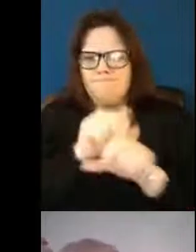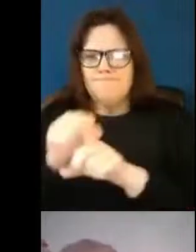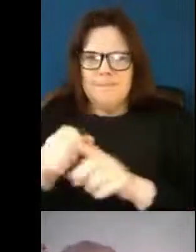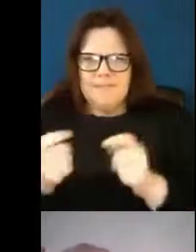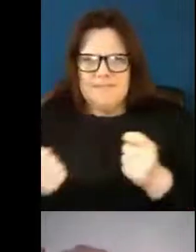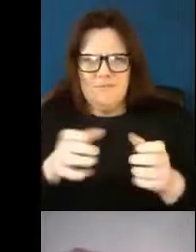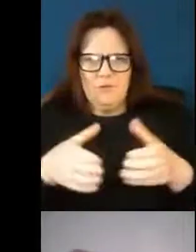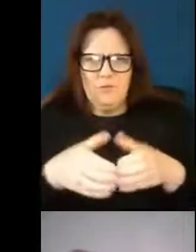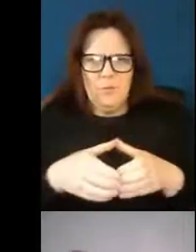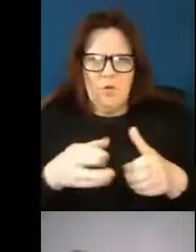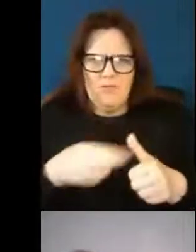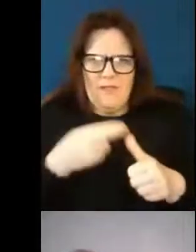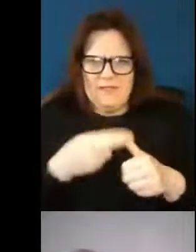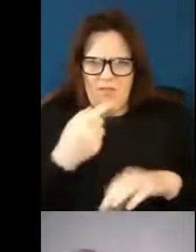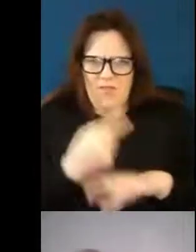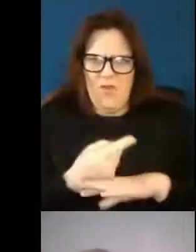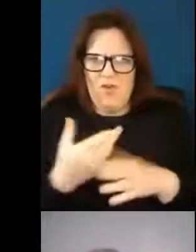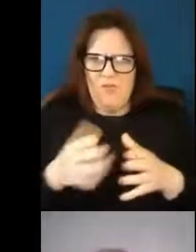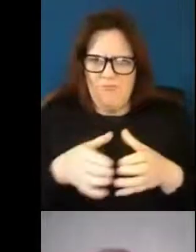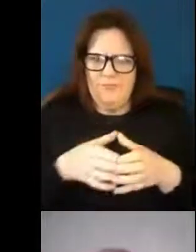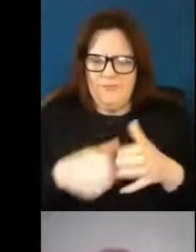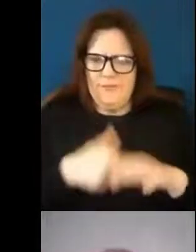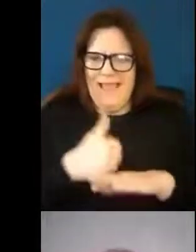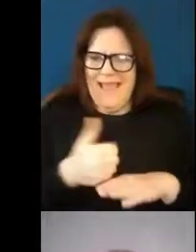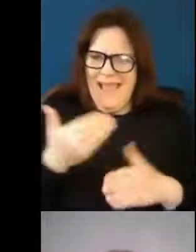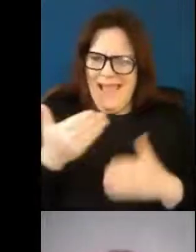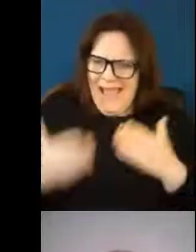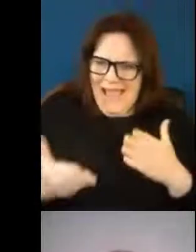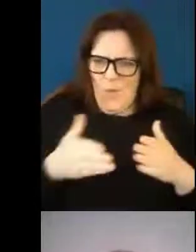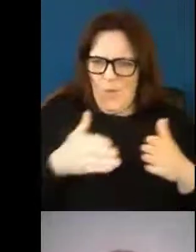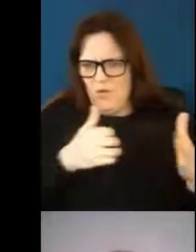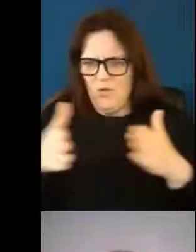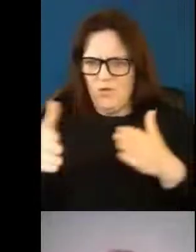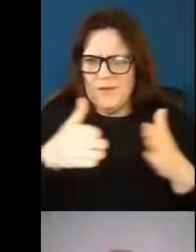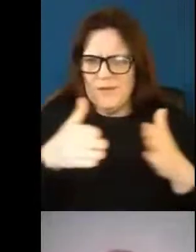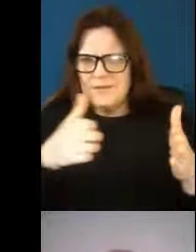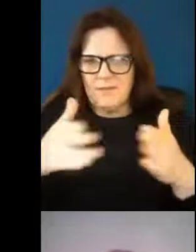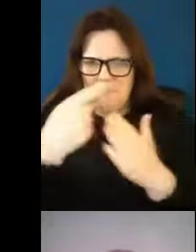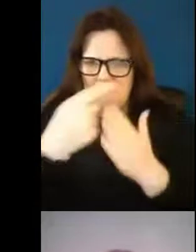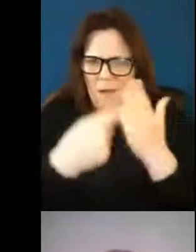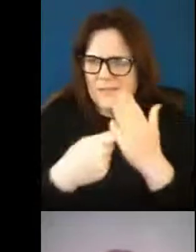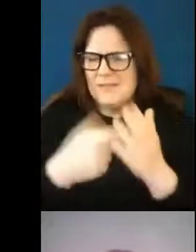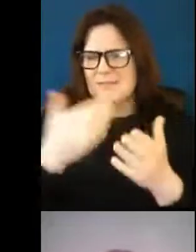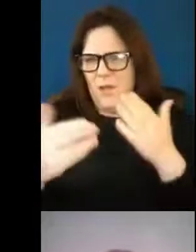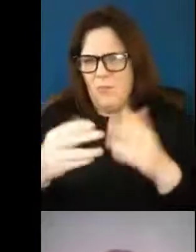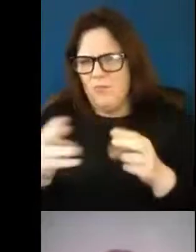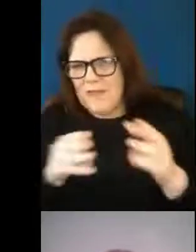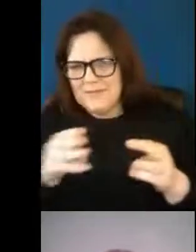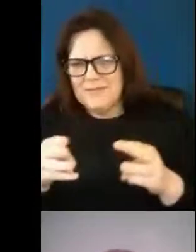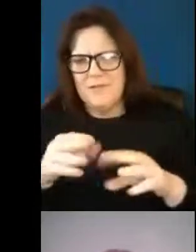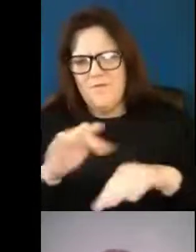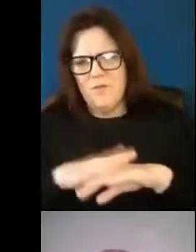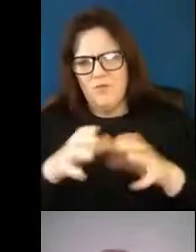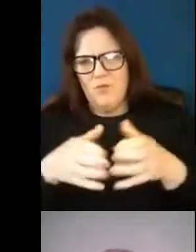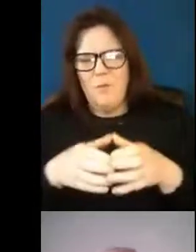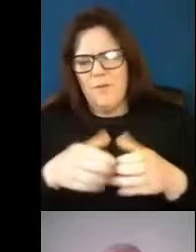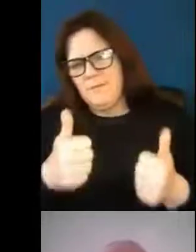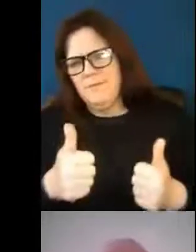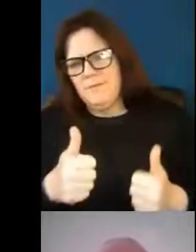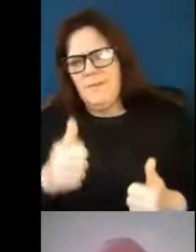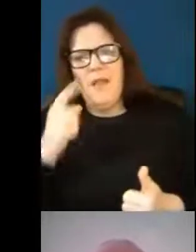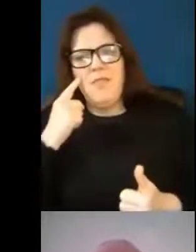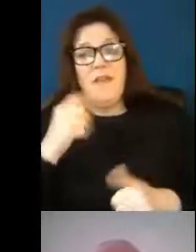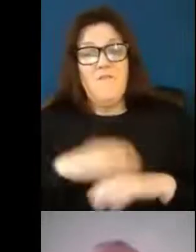group how you are going to orient the policies and practices of that group. So I think in